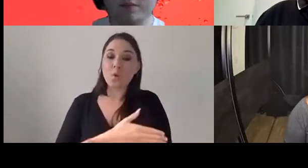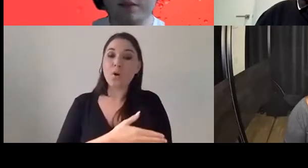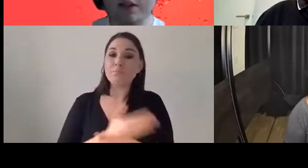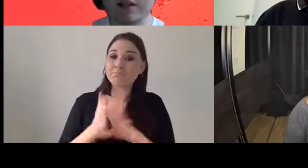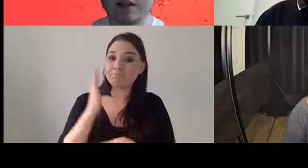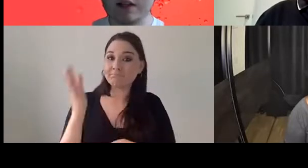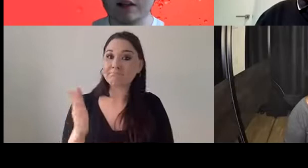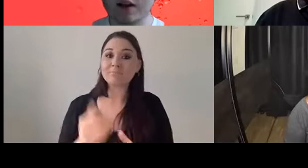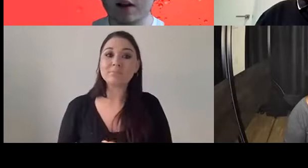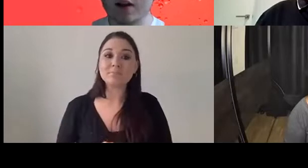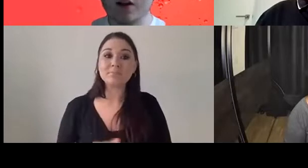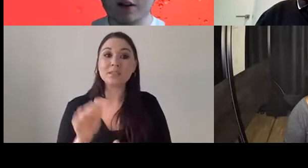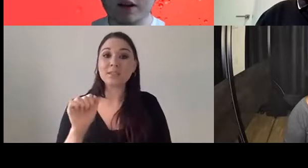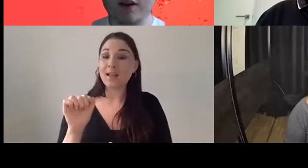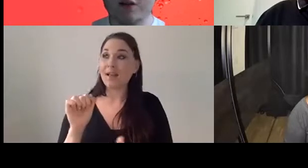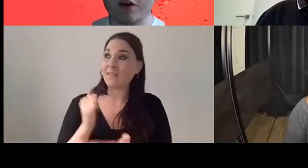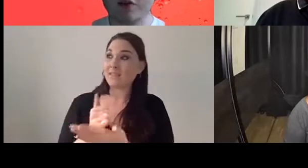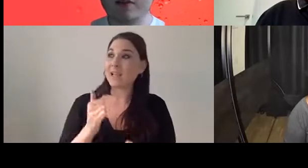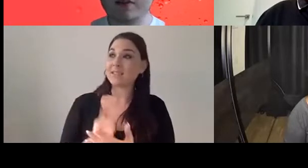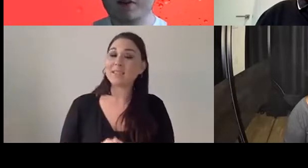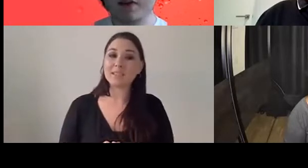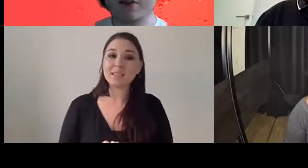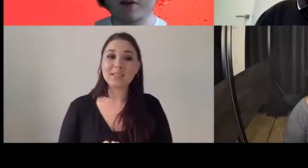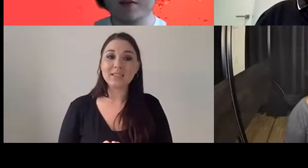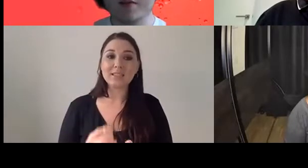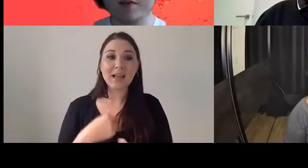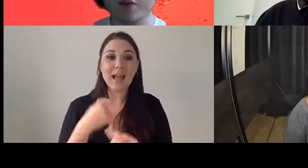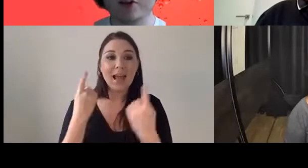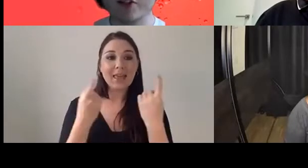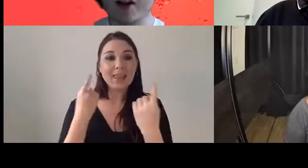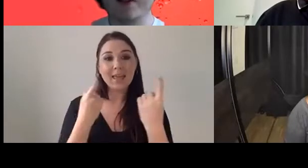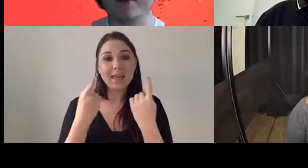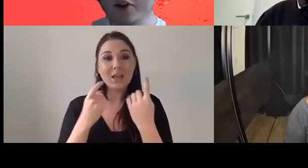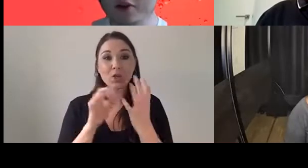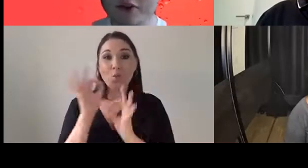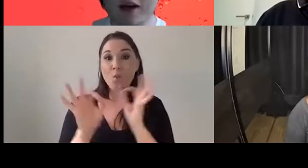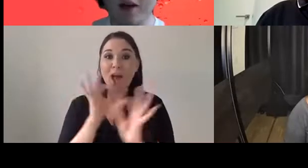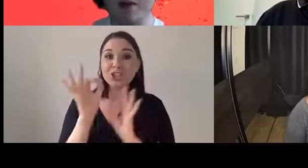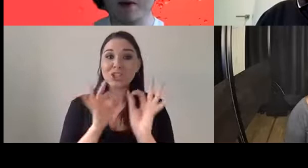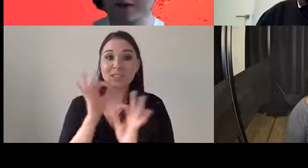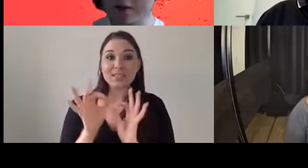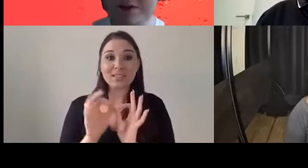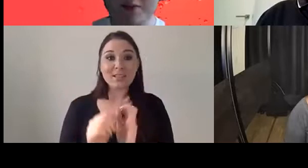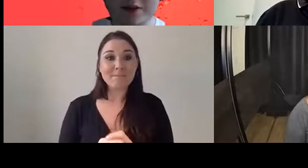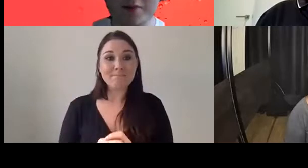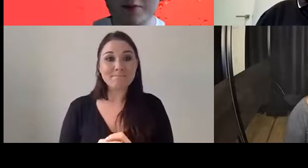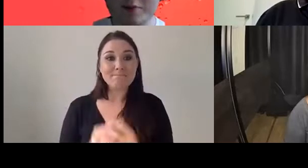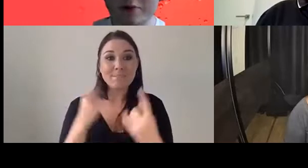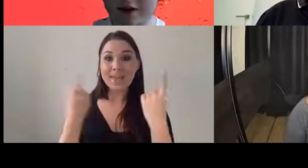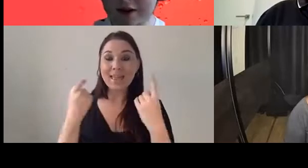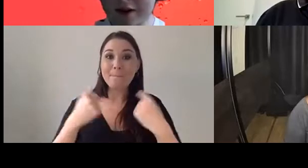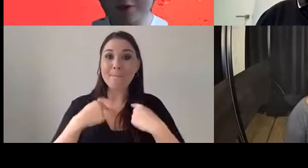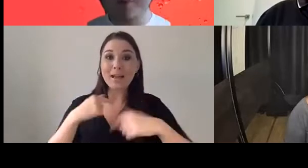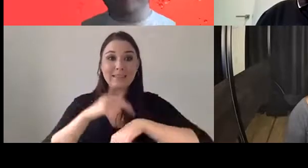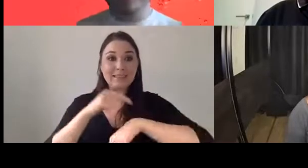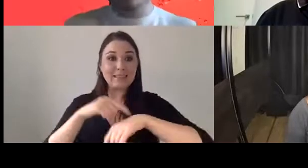Yeah, fantastic. And I think, folks, in terms of the questions I have for you, I think my time is up. We're